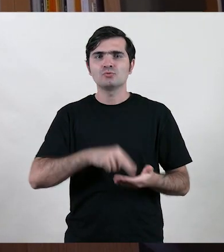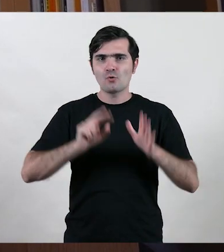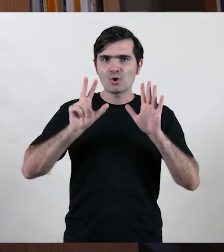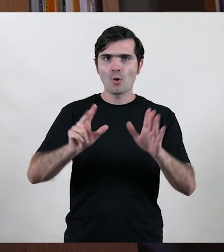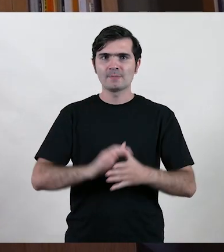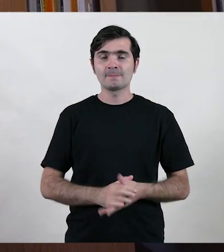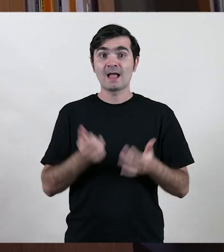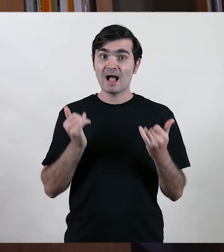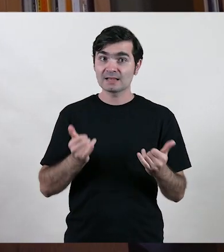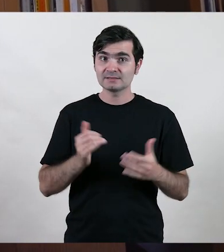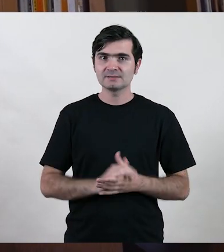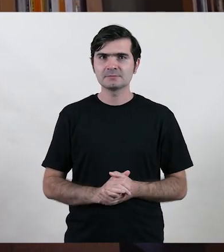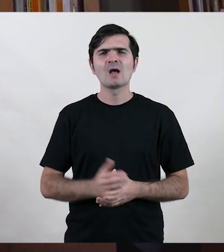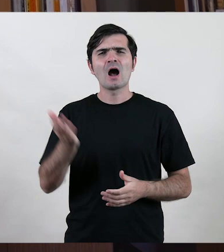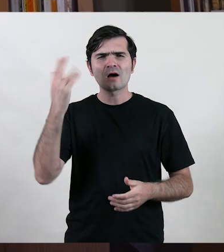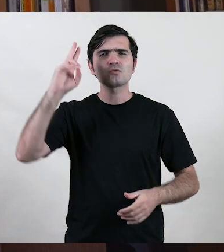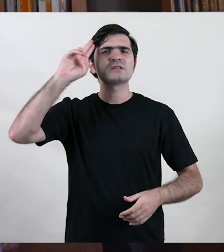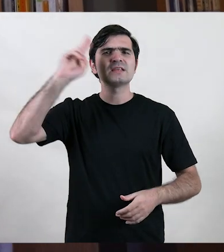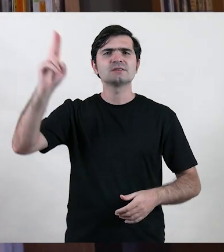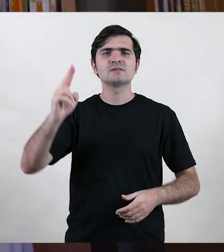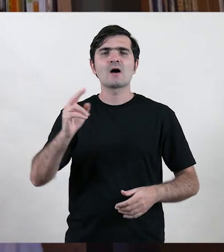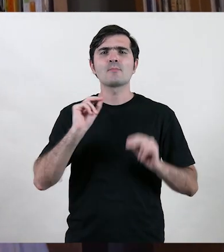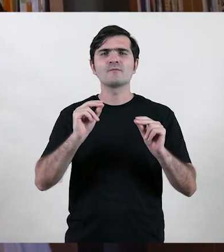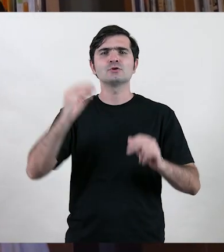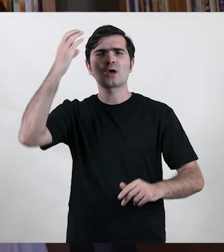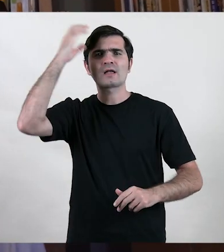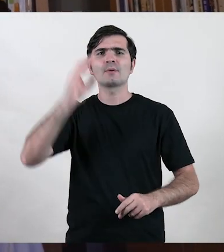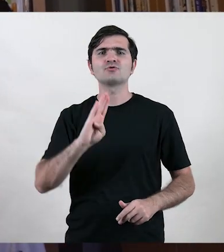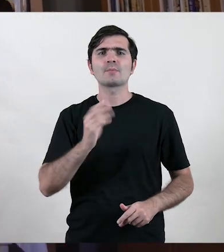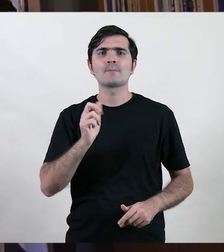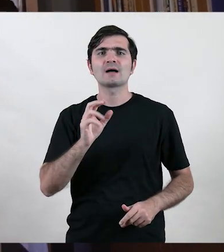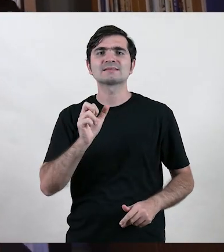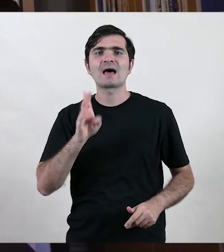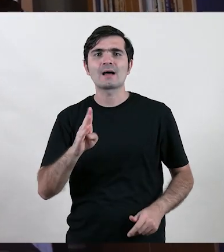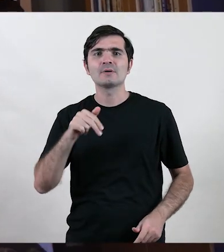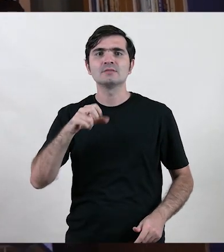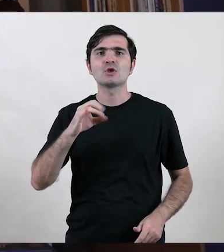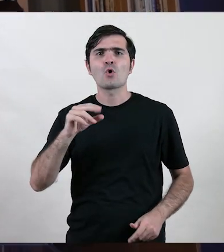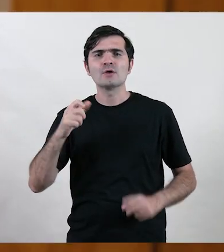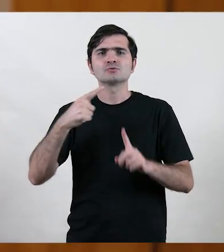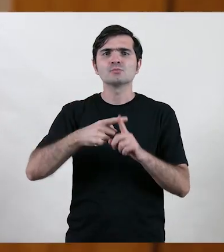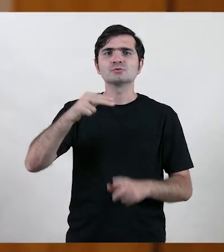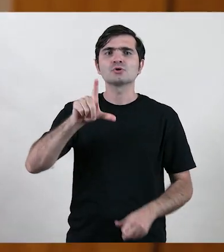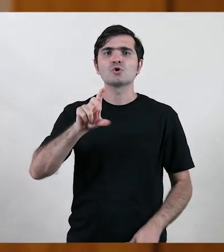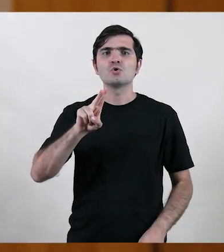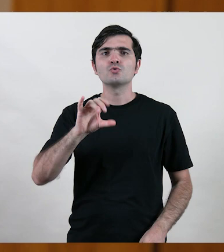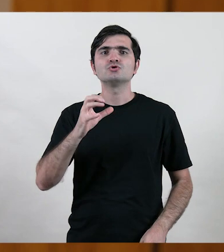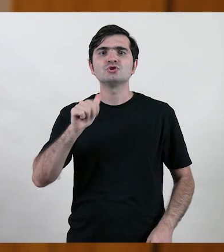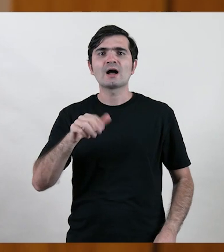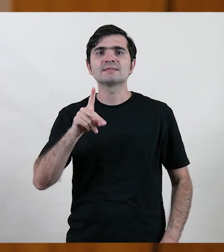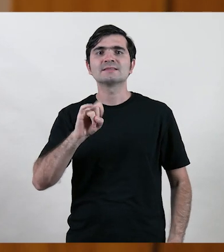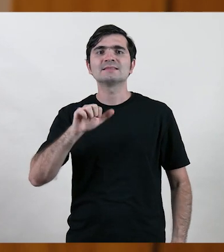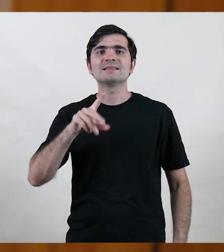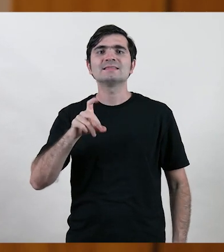of Professor Basarab Nicolescu and Lucian Dindirică, the manager of Alexandru and Aristiaman County Library, the